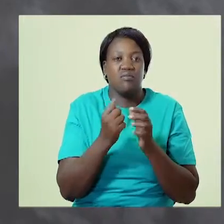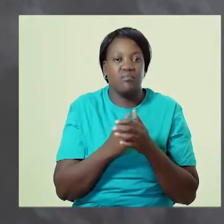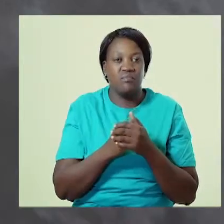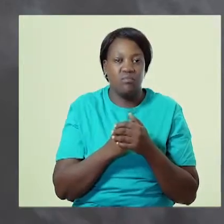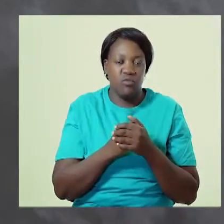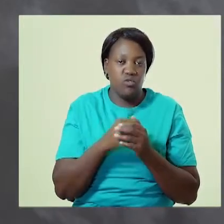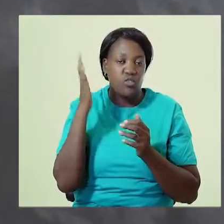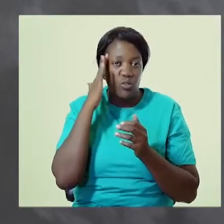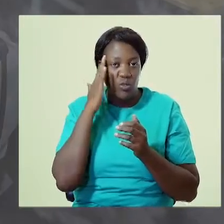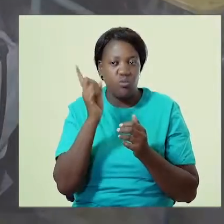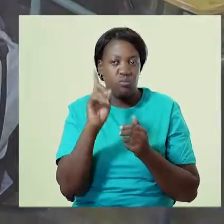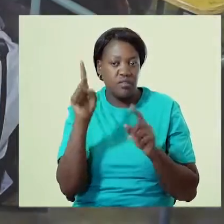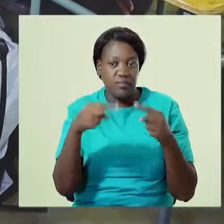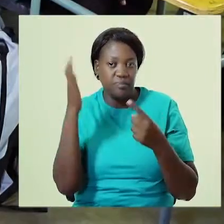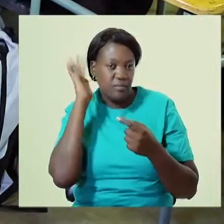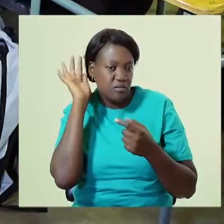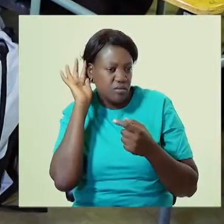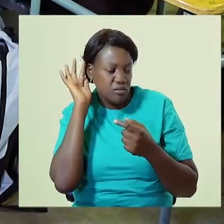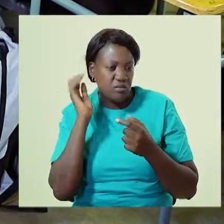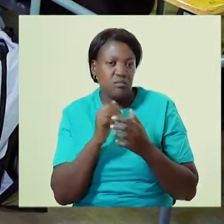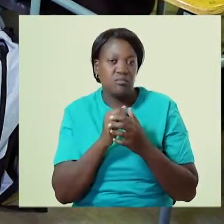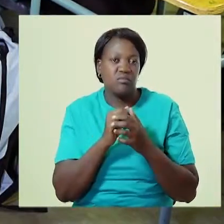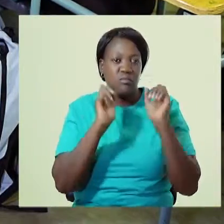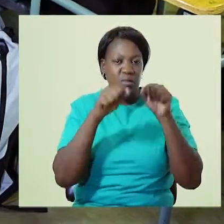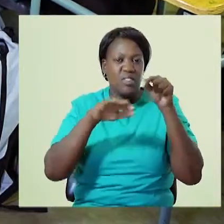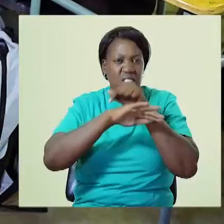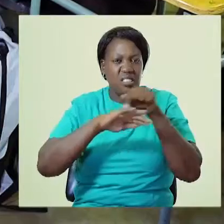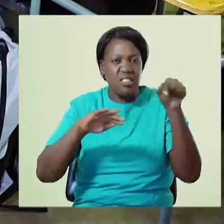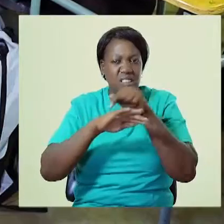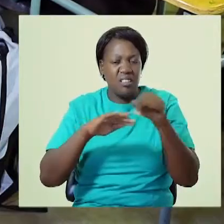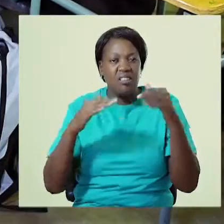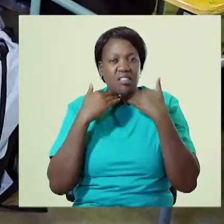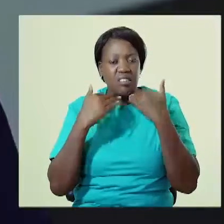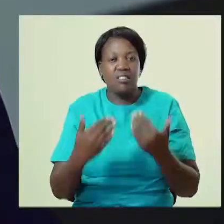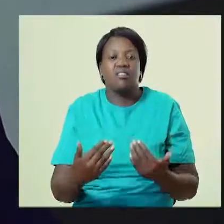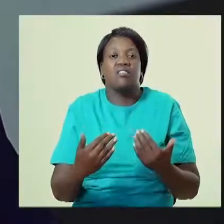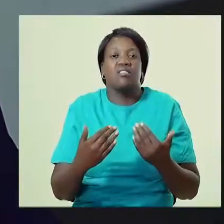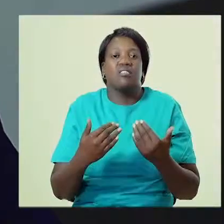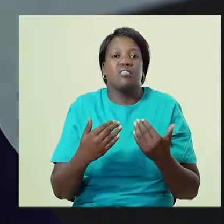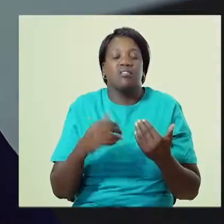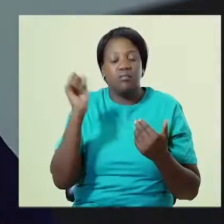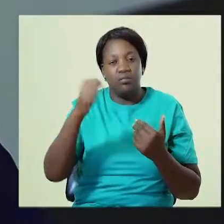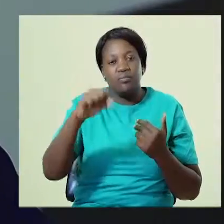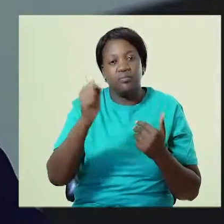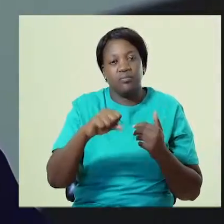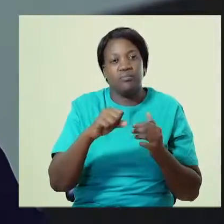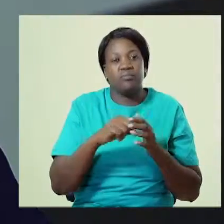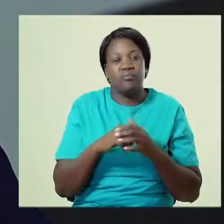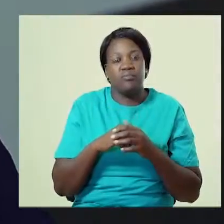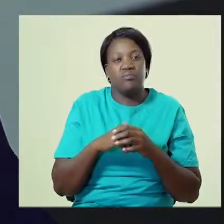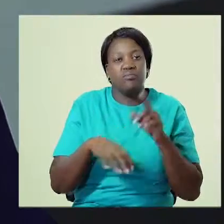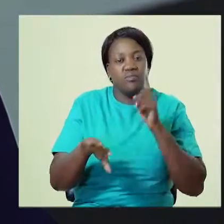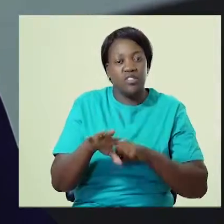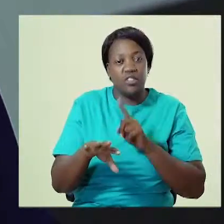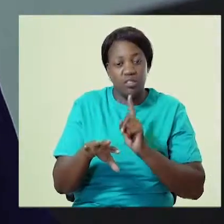to listen out for. Am I allowed to underline the keywords before the statements are being read? Absolutely. You will be given time